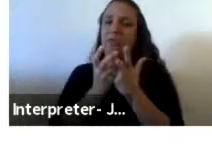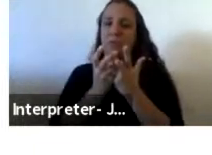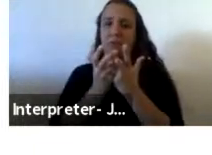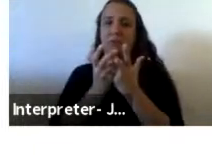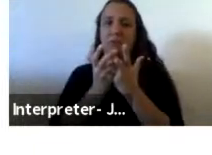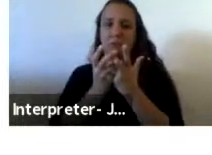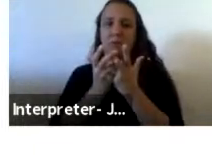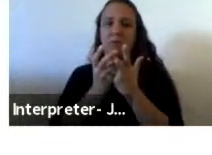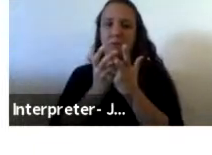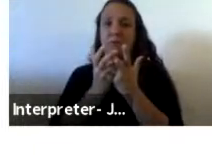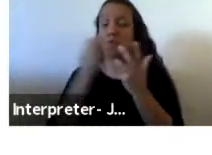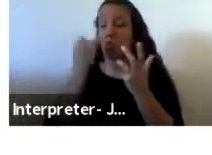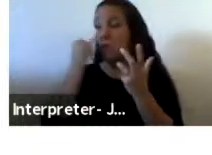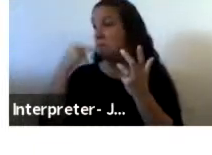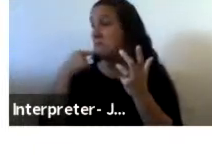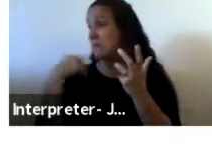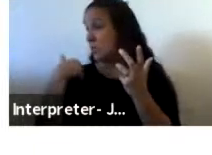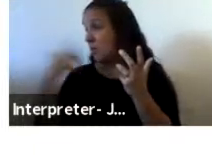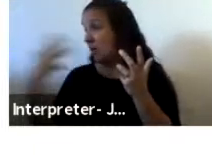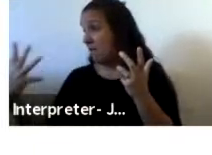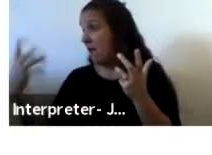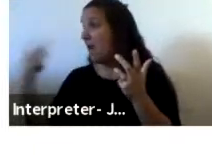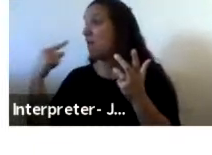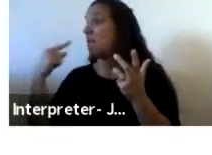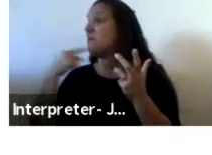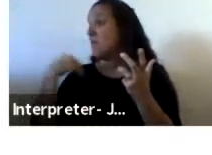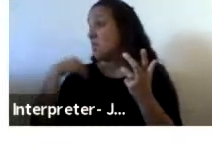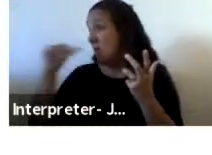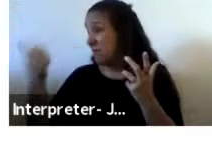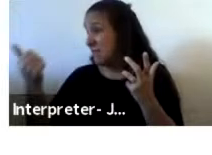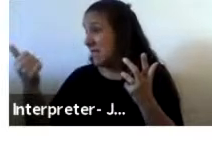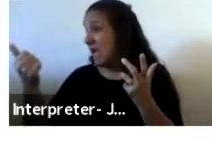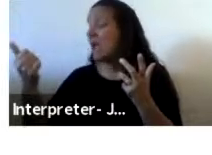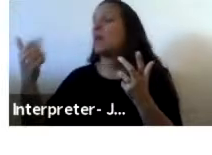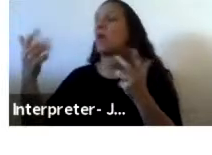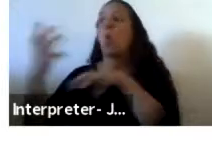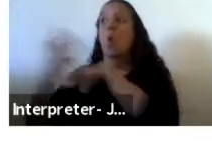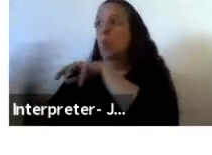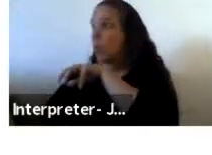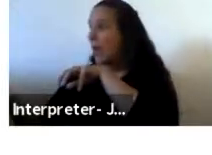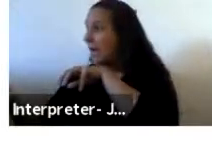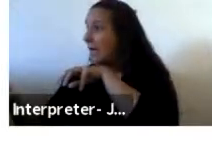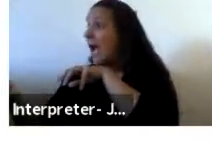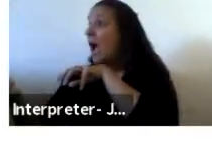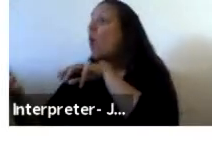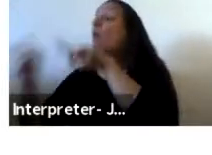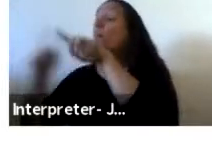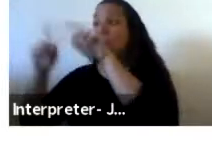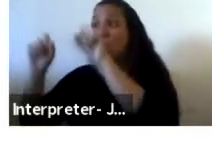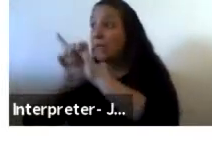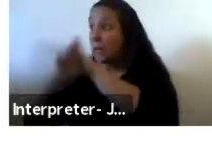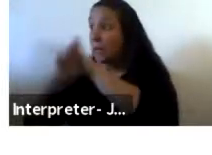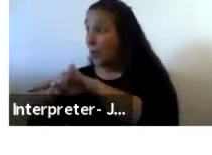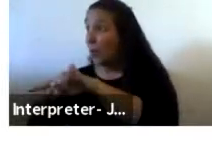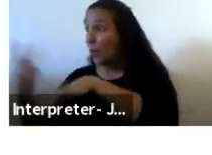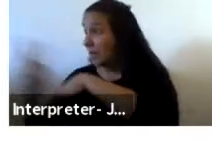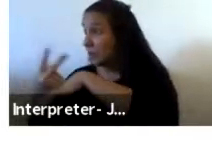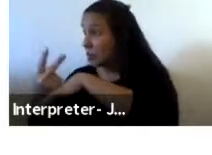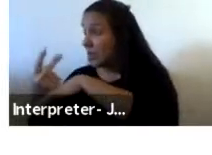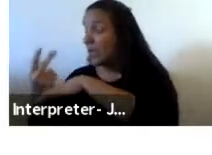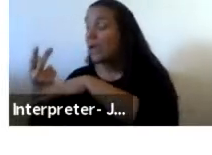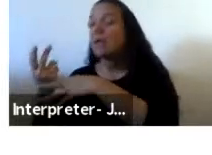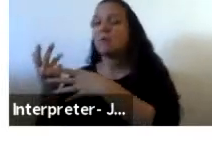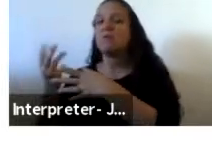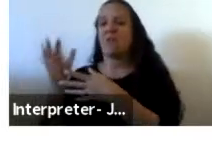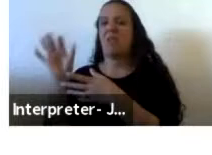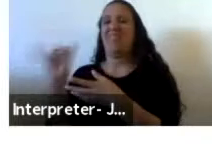5 in inventory. We have 10, we're out of stock, but we can order it and have it for you in a day or two. Those are